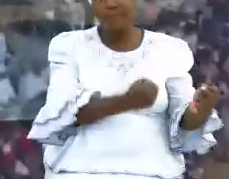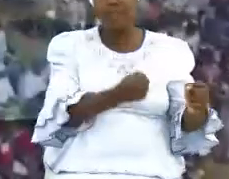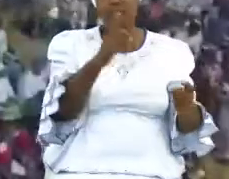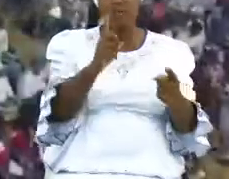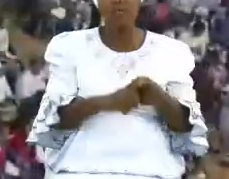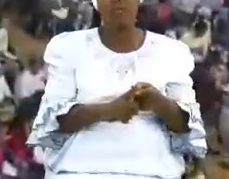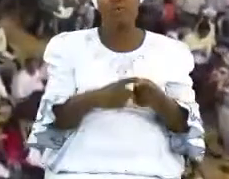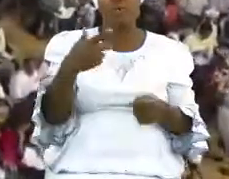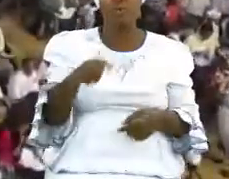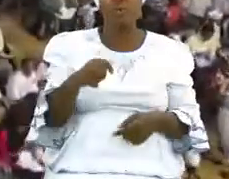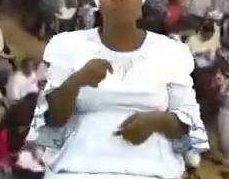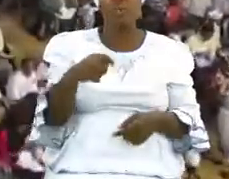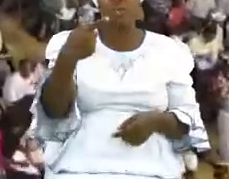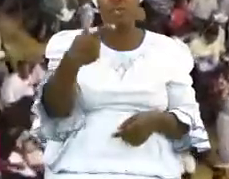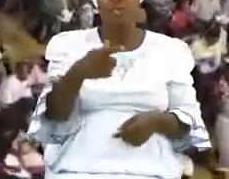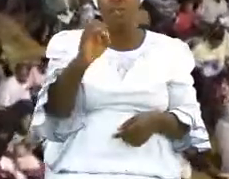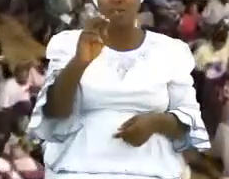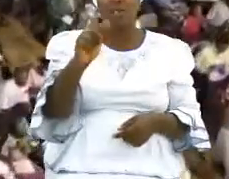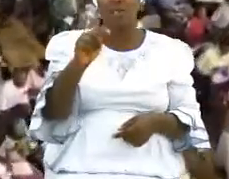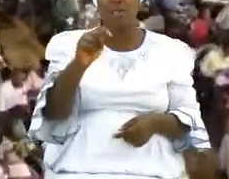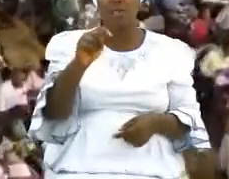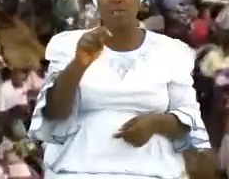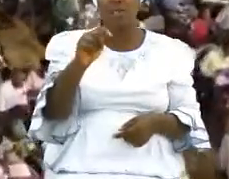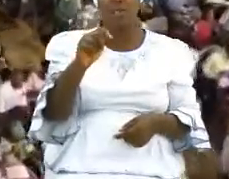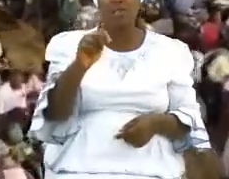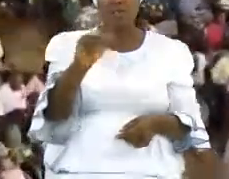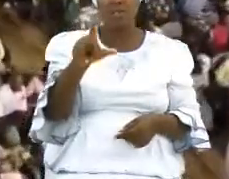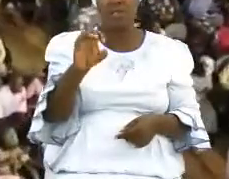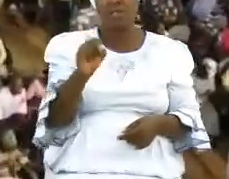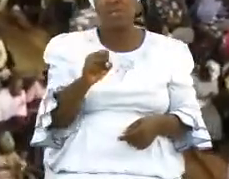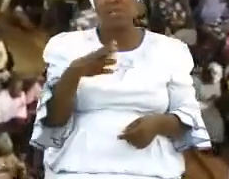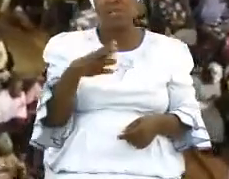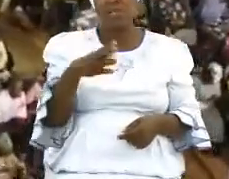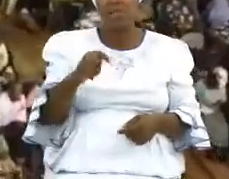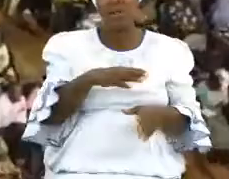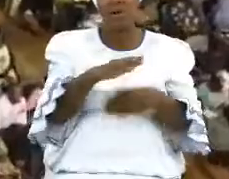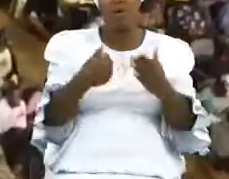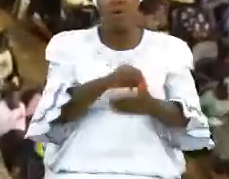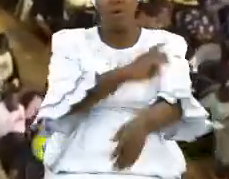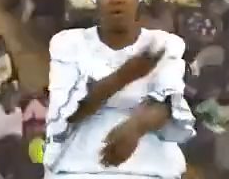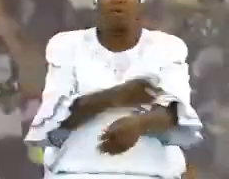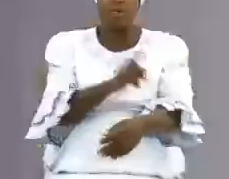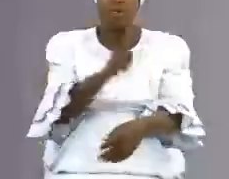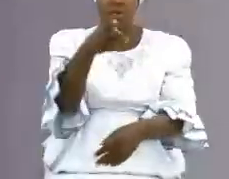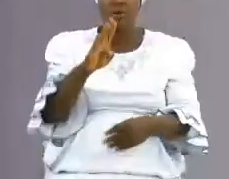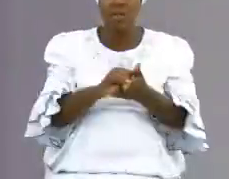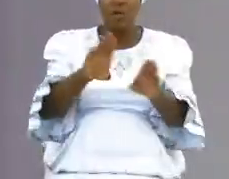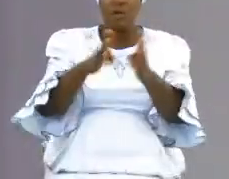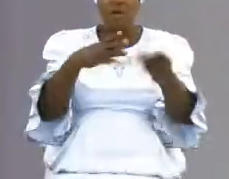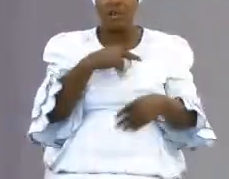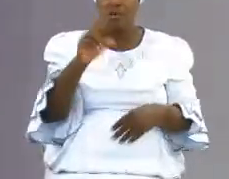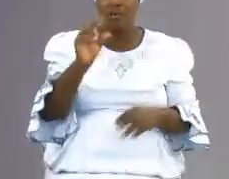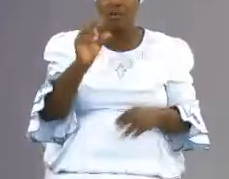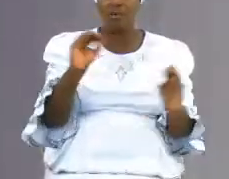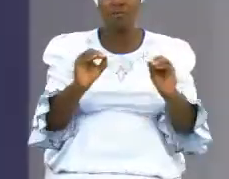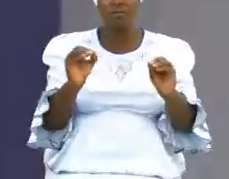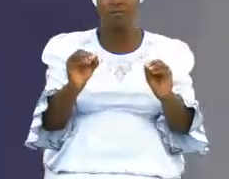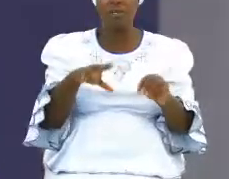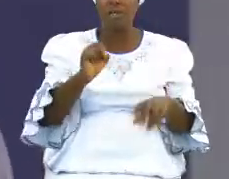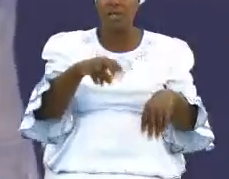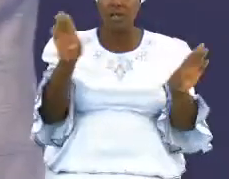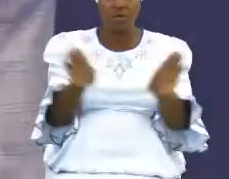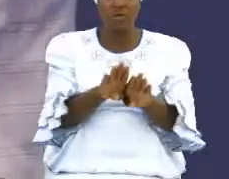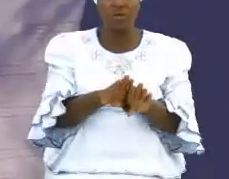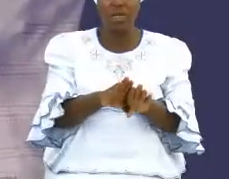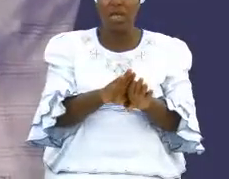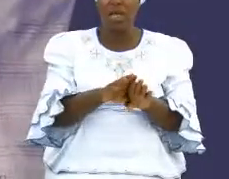He, the Almighty God, that opens and no one can shut, shuts and